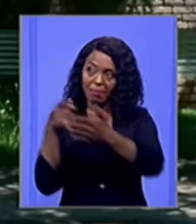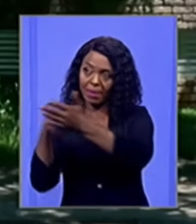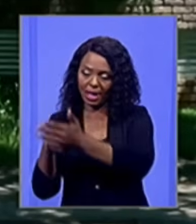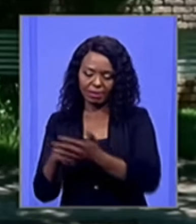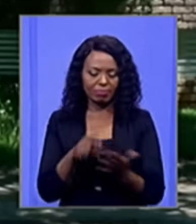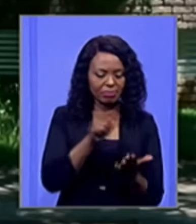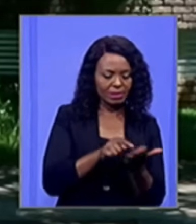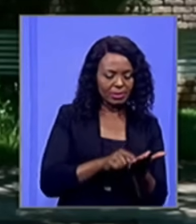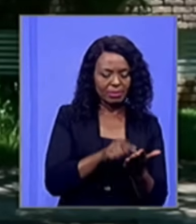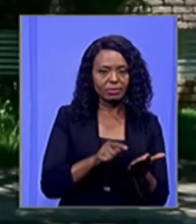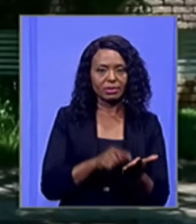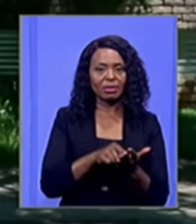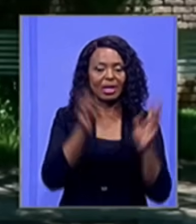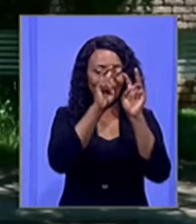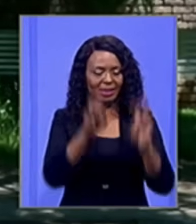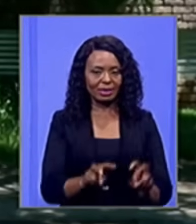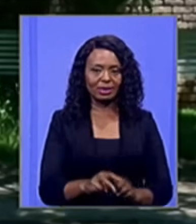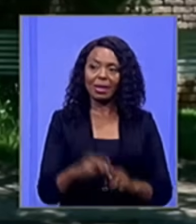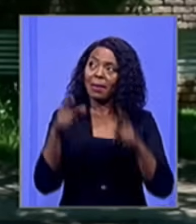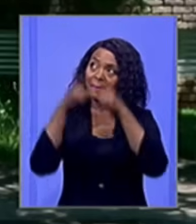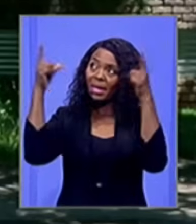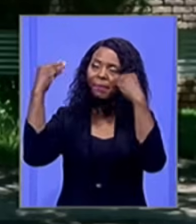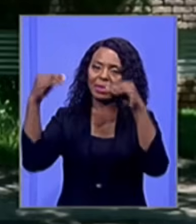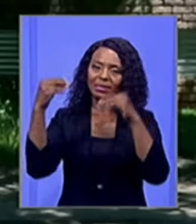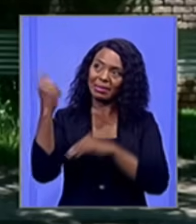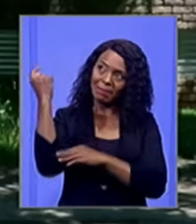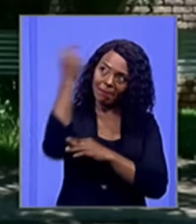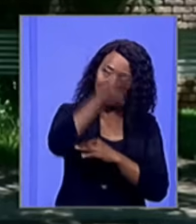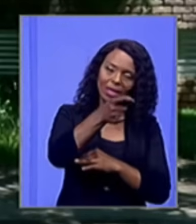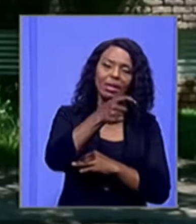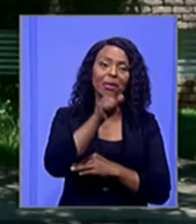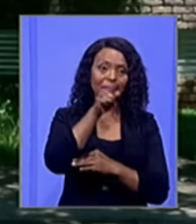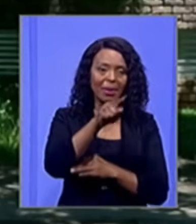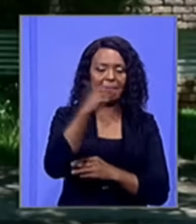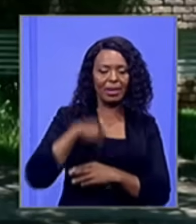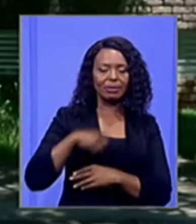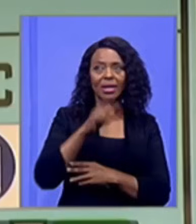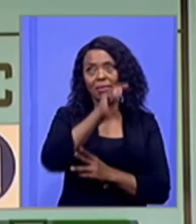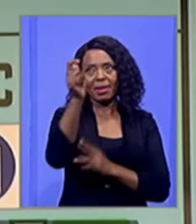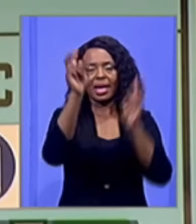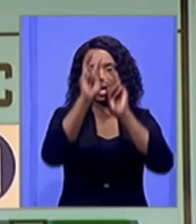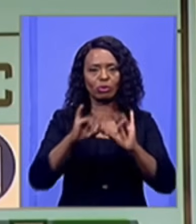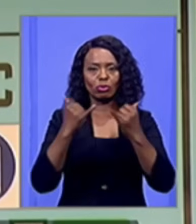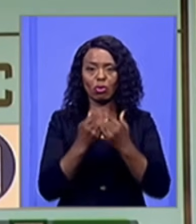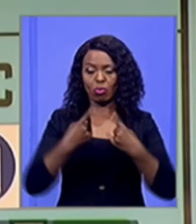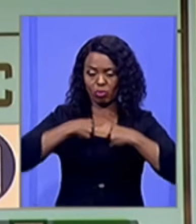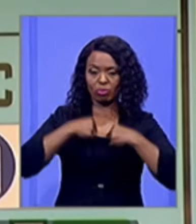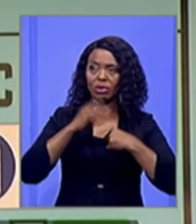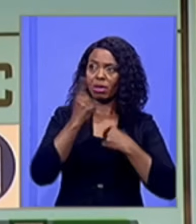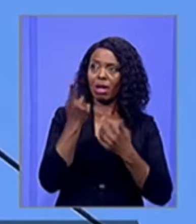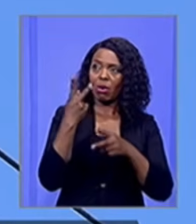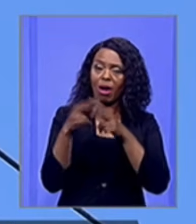tse di tona tshwantse di patale gore masepala a ka kgona go patala Eskom se rona re kolotang. Ho sa le jwalo ba